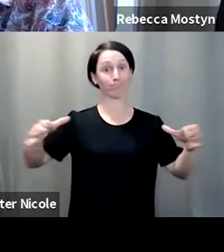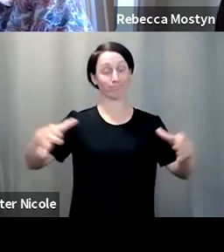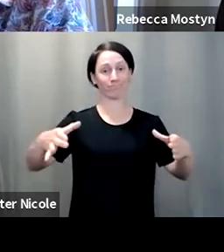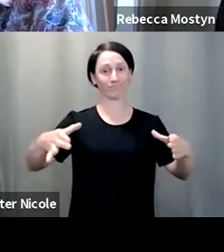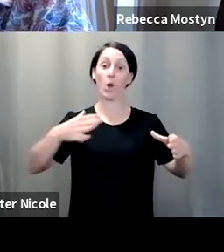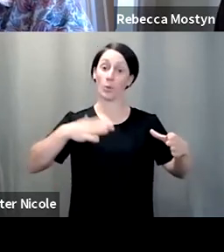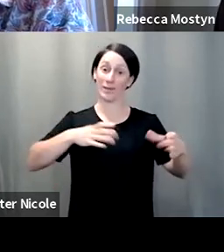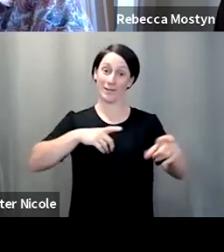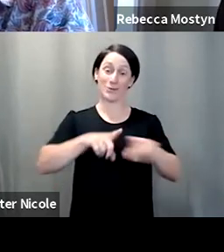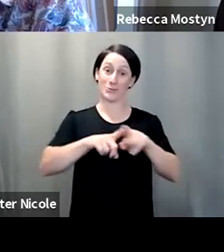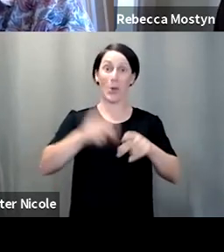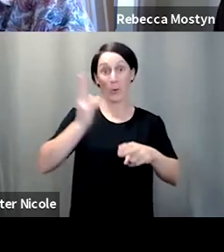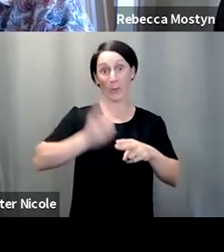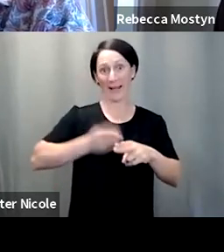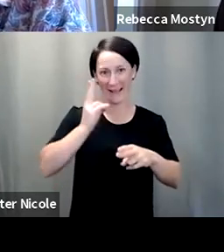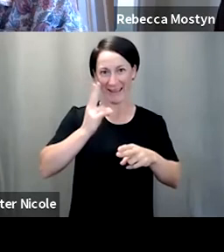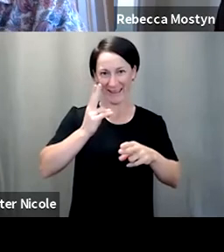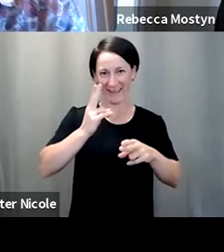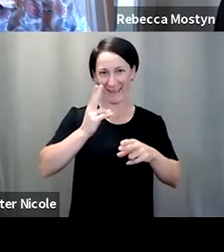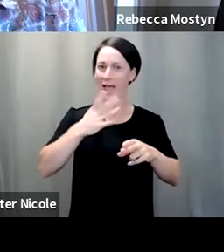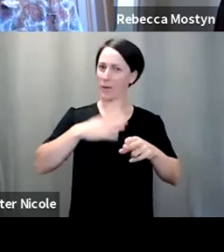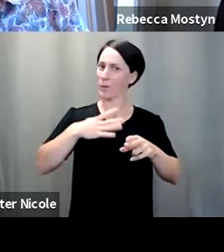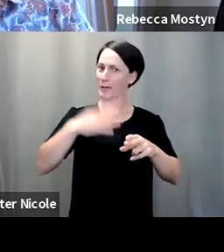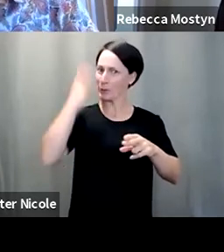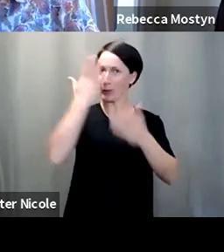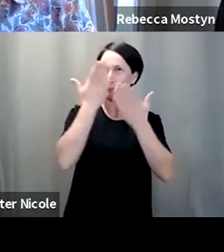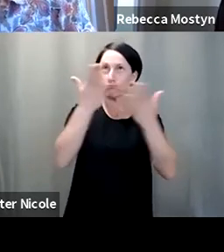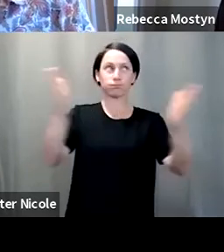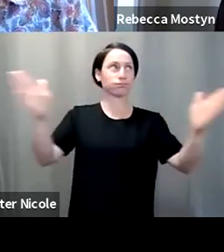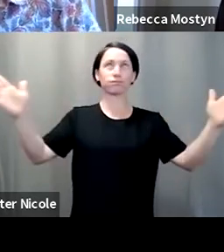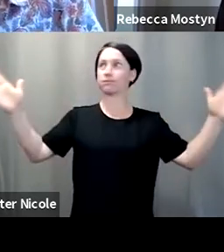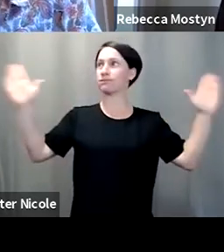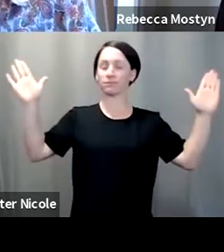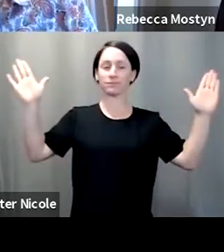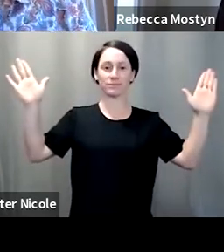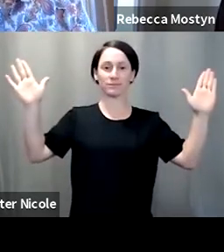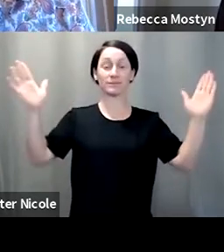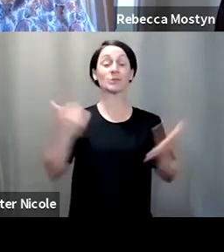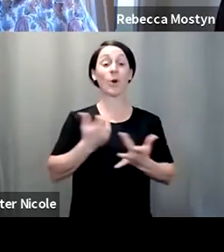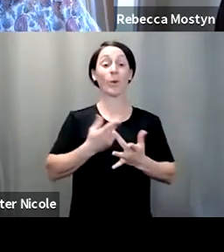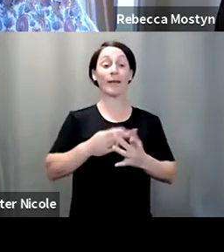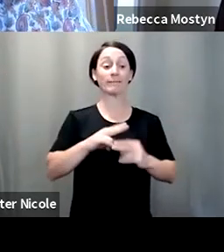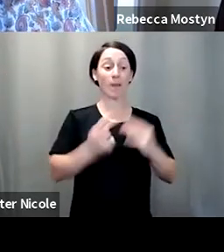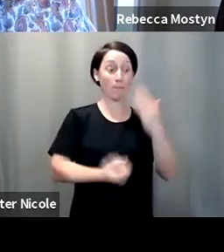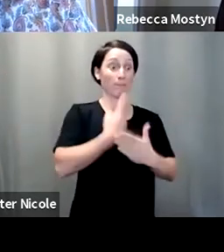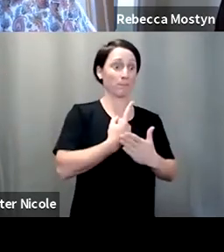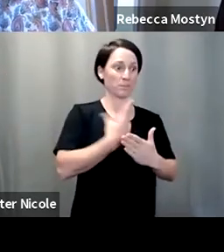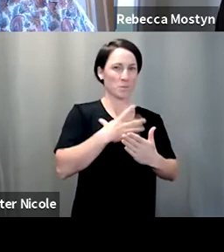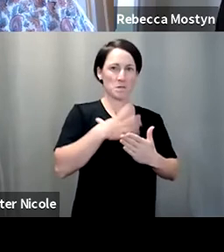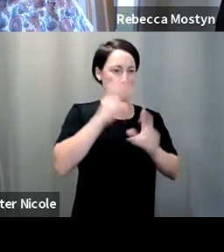quickly and broadly, and to get answers to urgent questions,